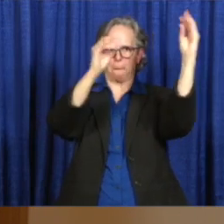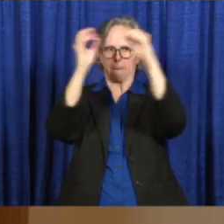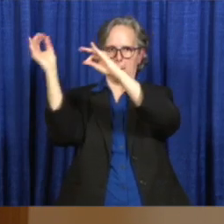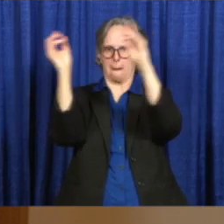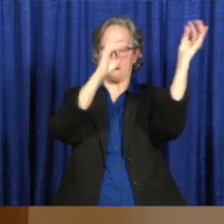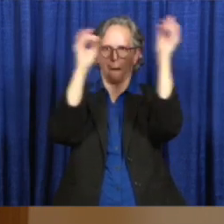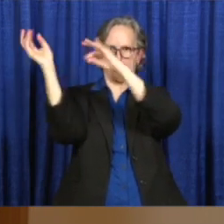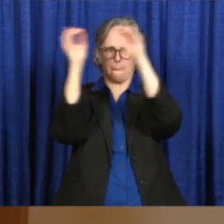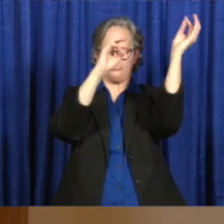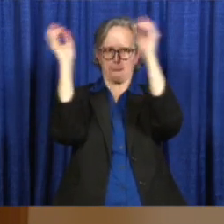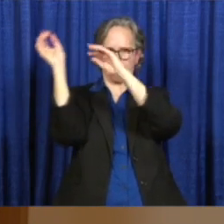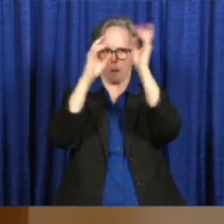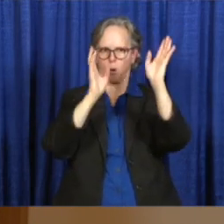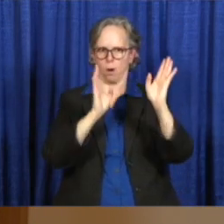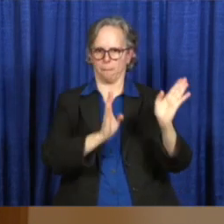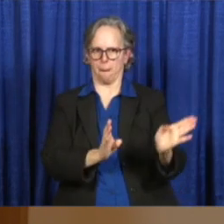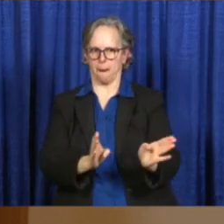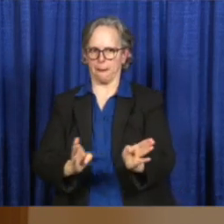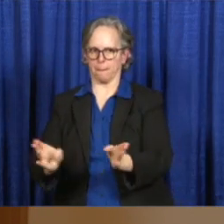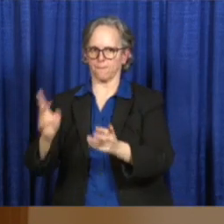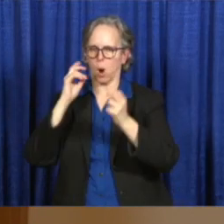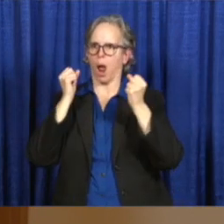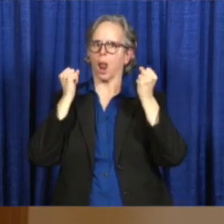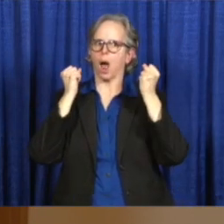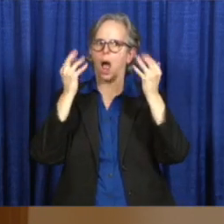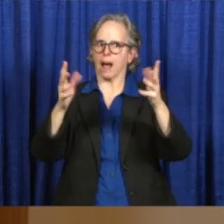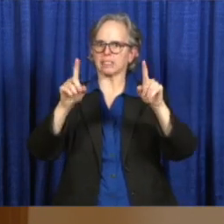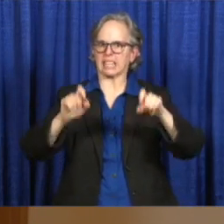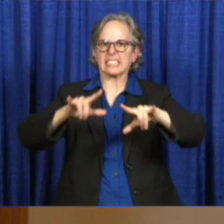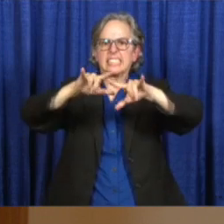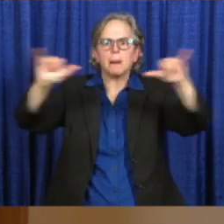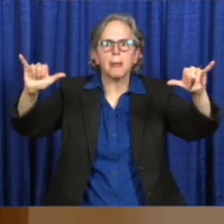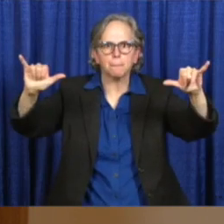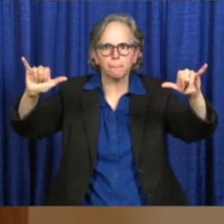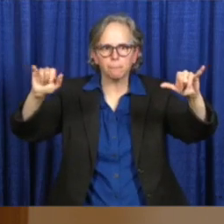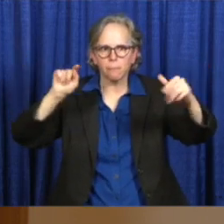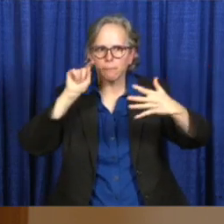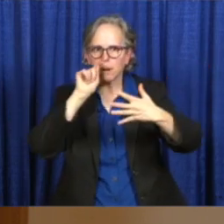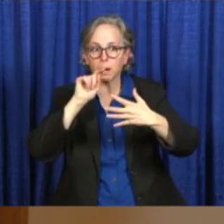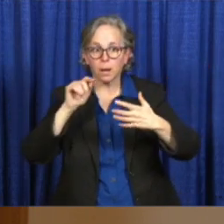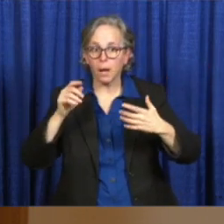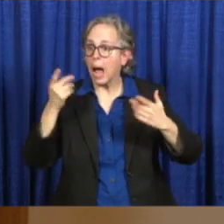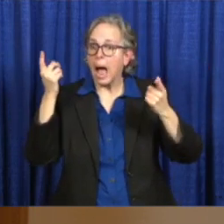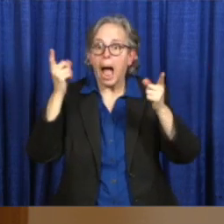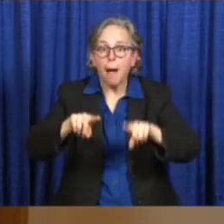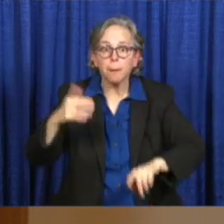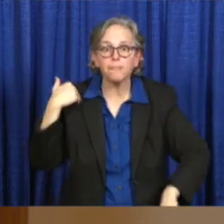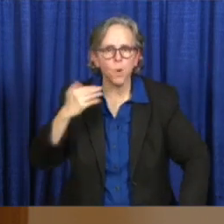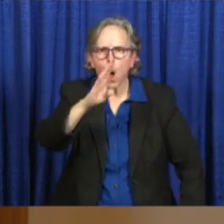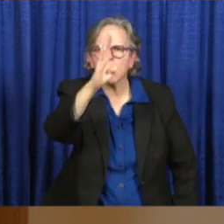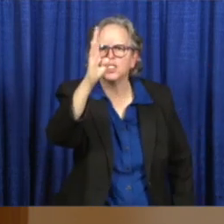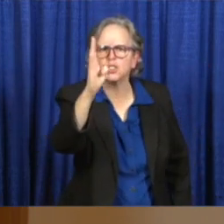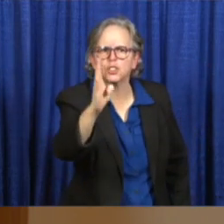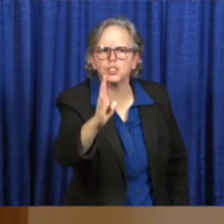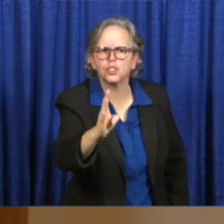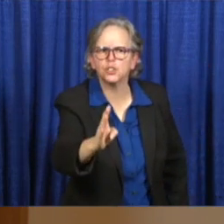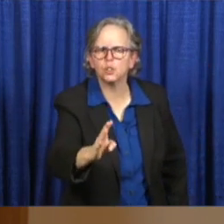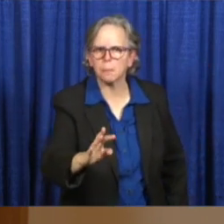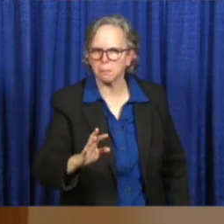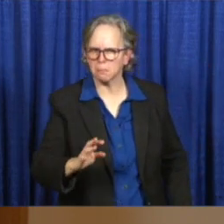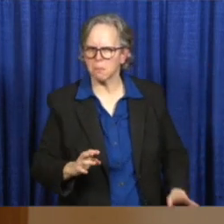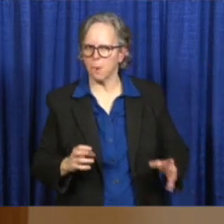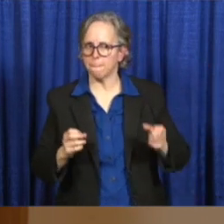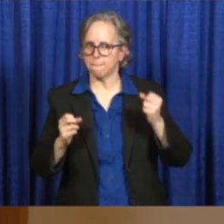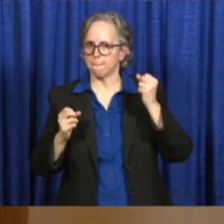rapidly. And it's never been done before, but I think a lot of folks are willing to have that, and we have to do all on our side